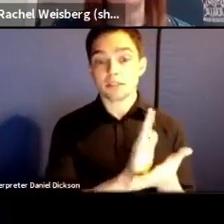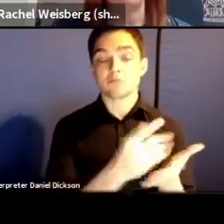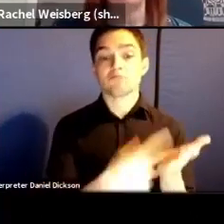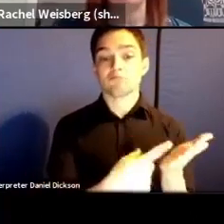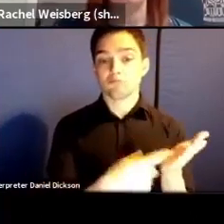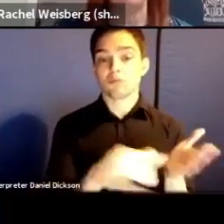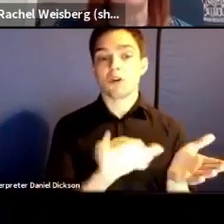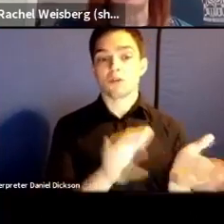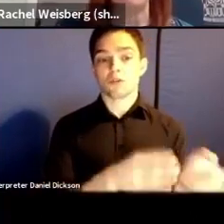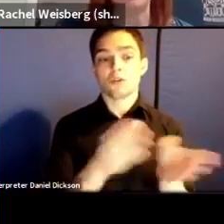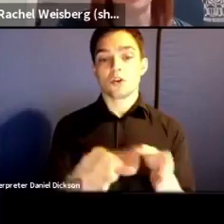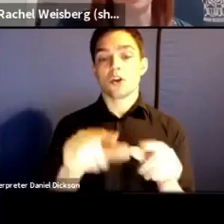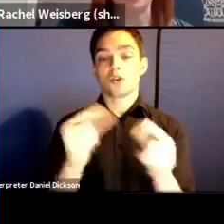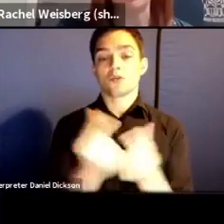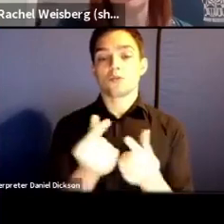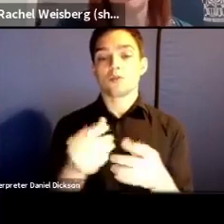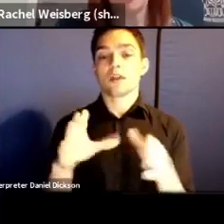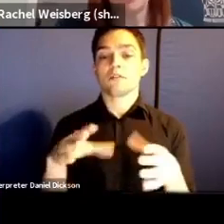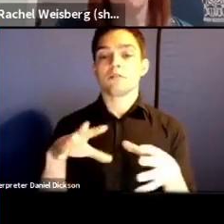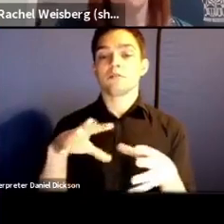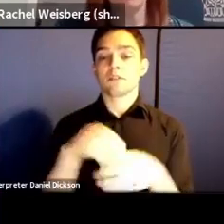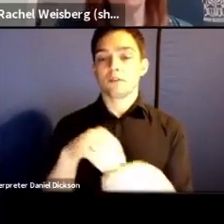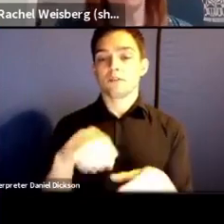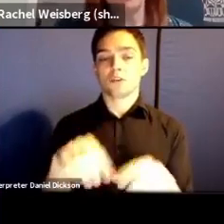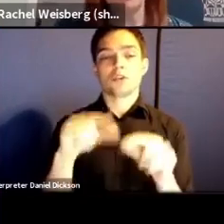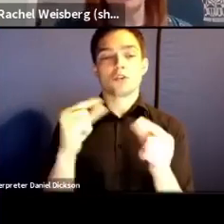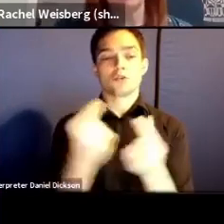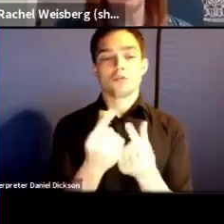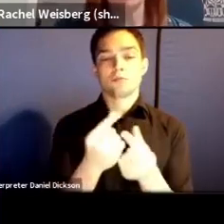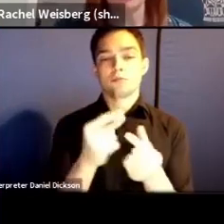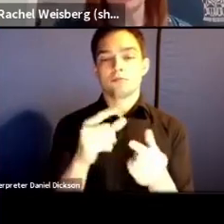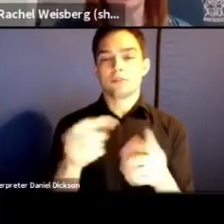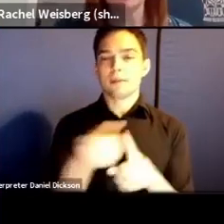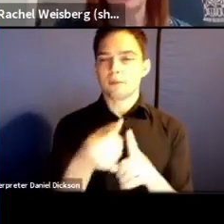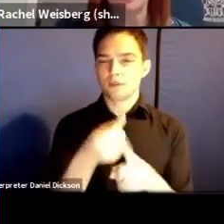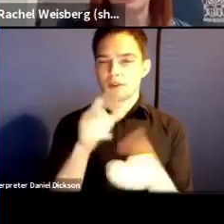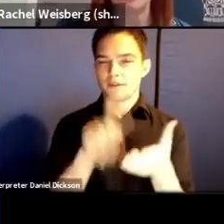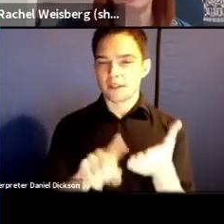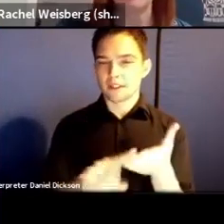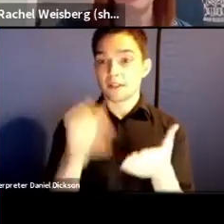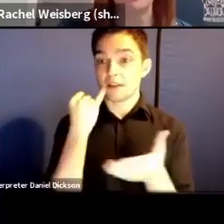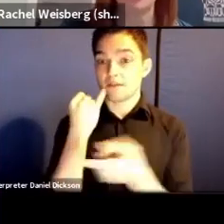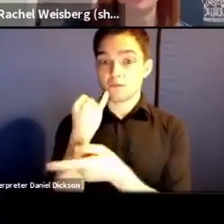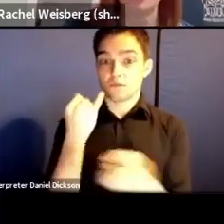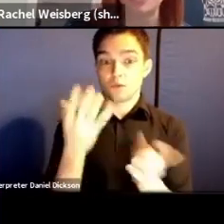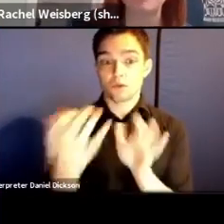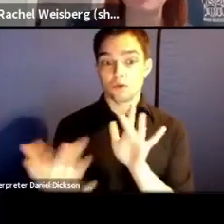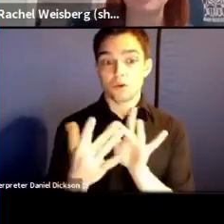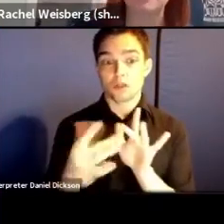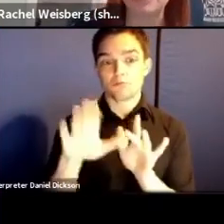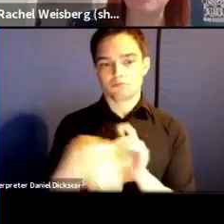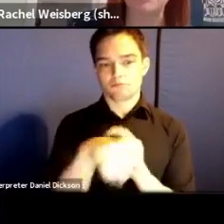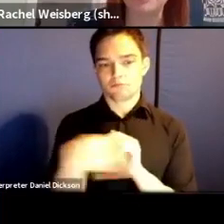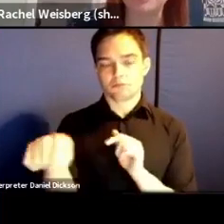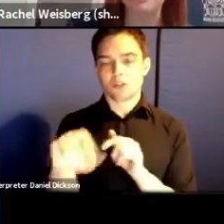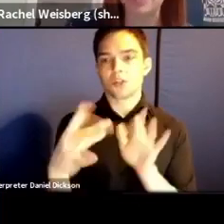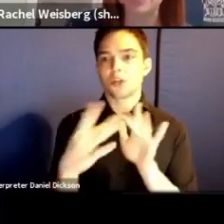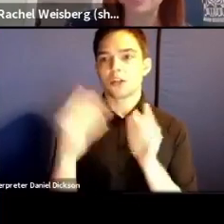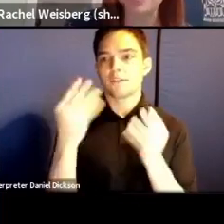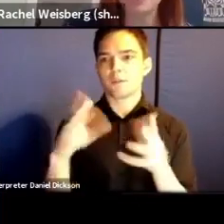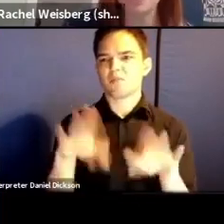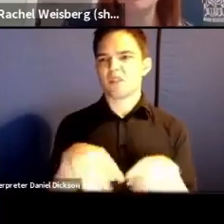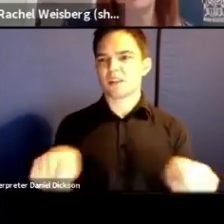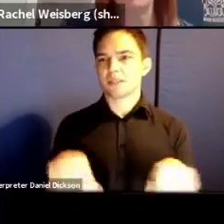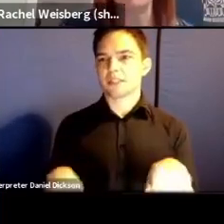have a group that does abuse investigations. For folks who want to get in touch with us, our contact information is at the bottom of this